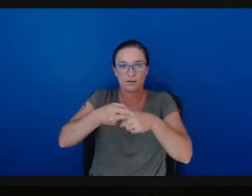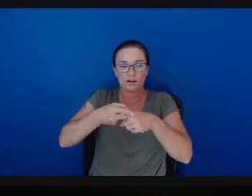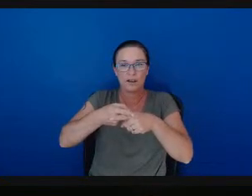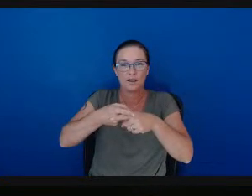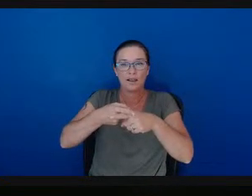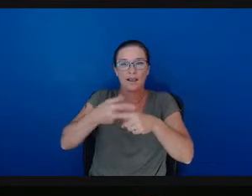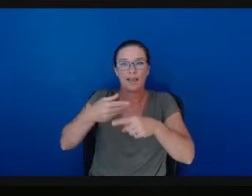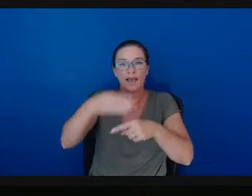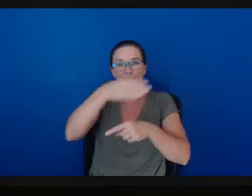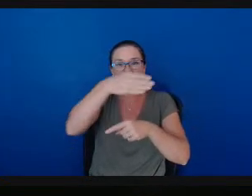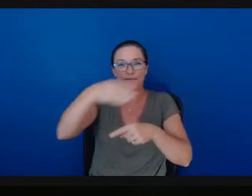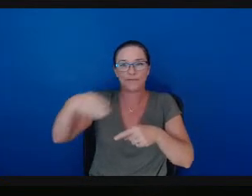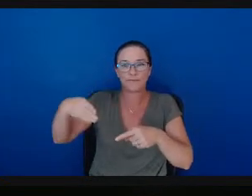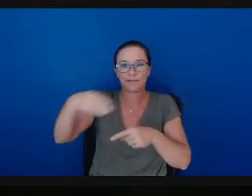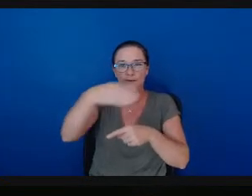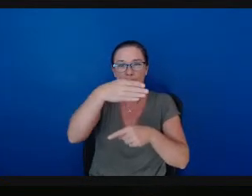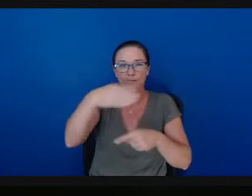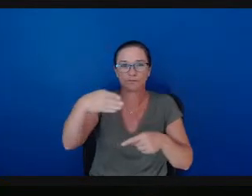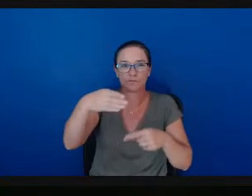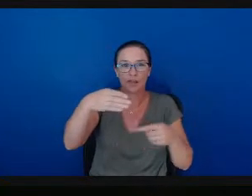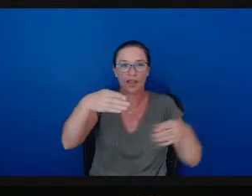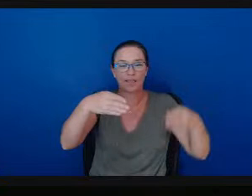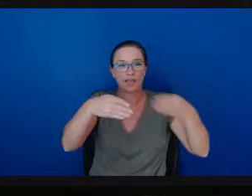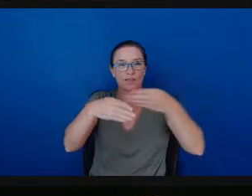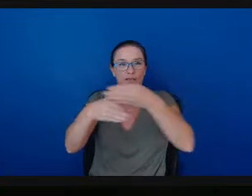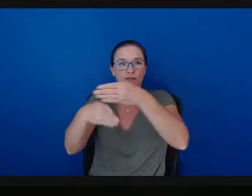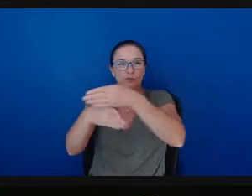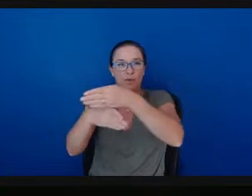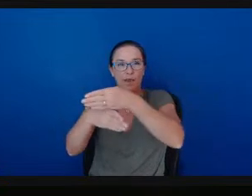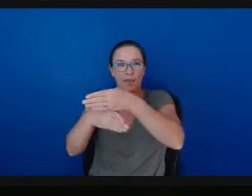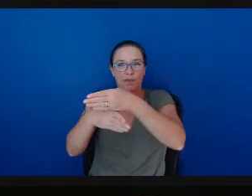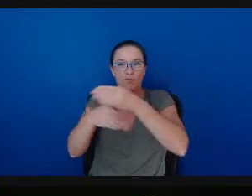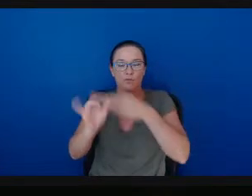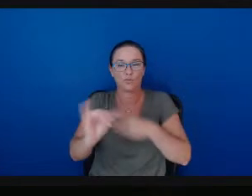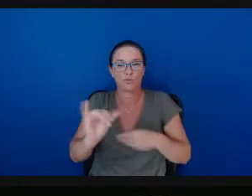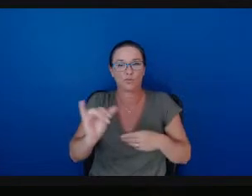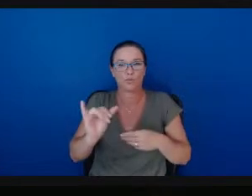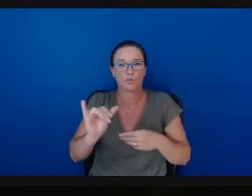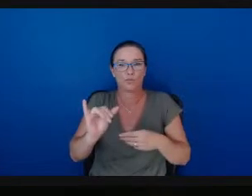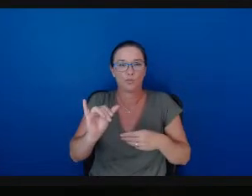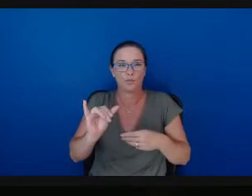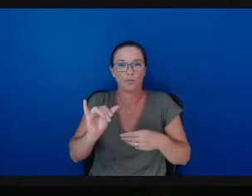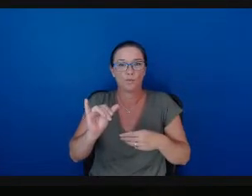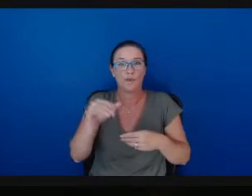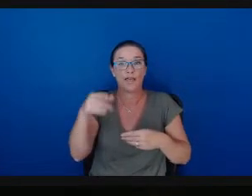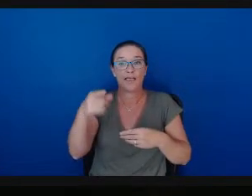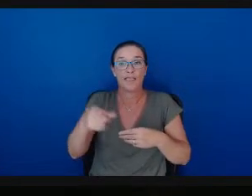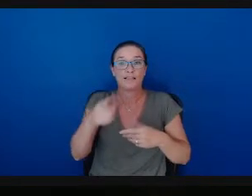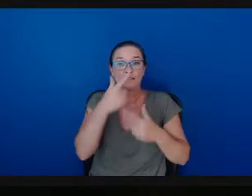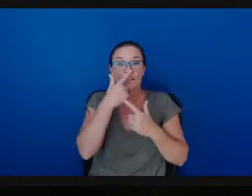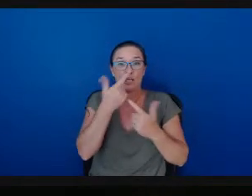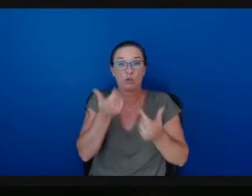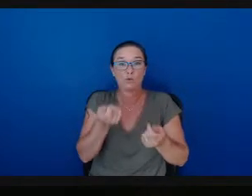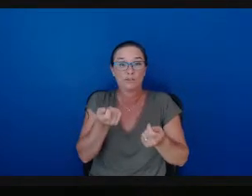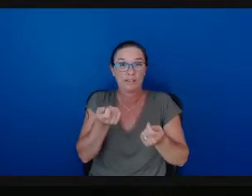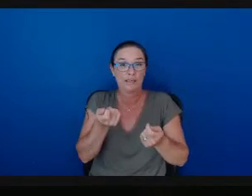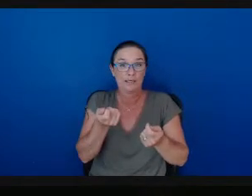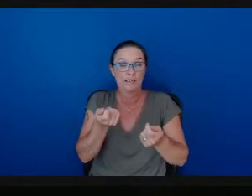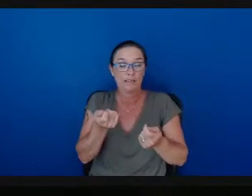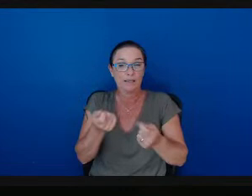here, but it's got a second line coming across right there. Right? This is the really interesting feature right